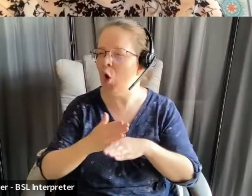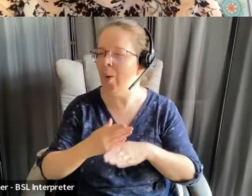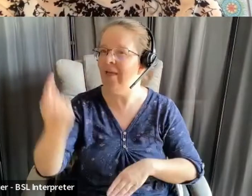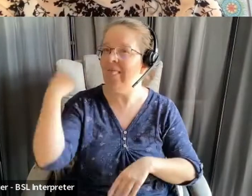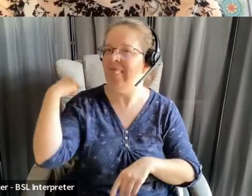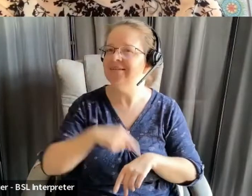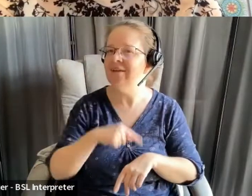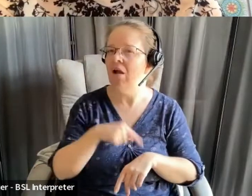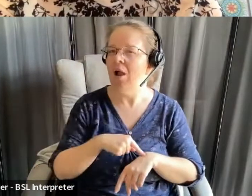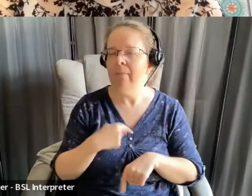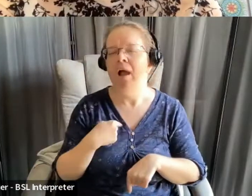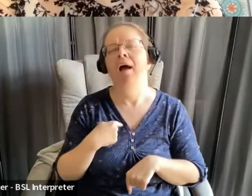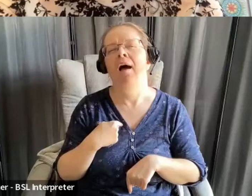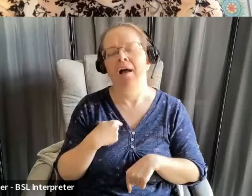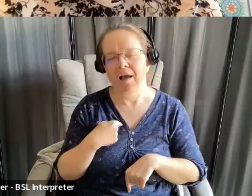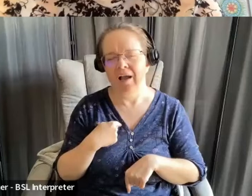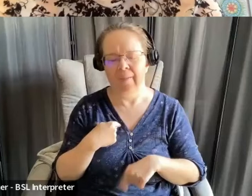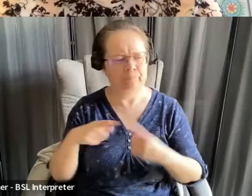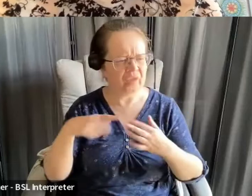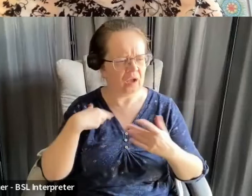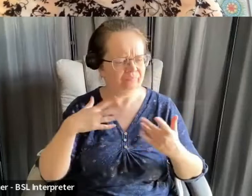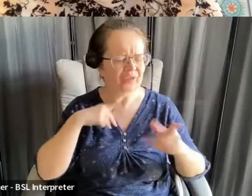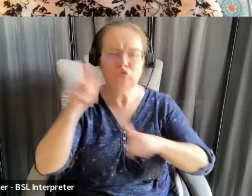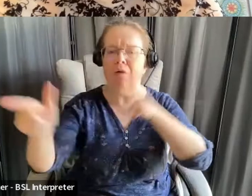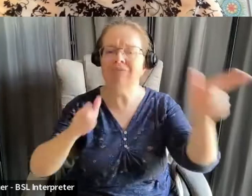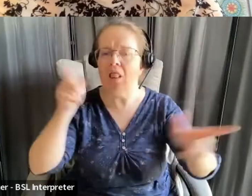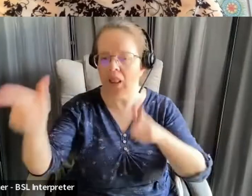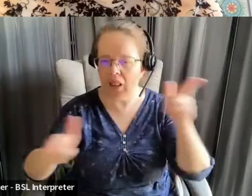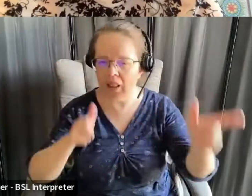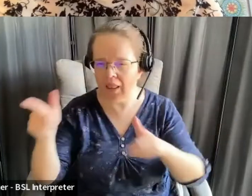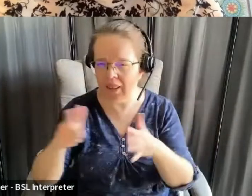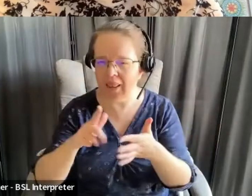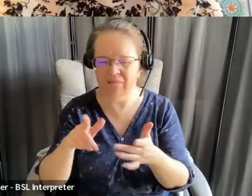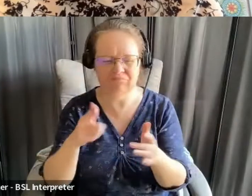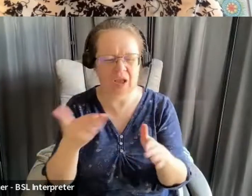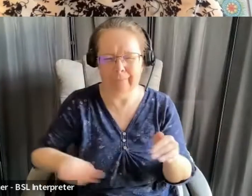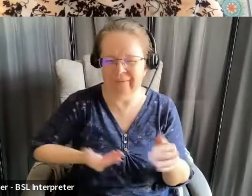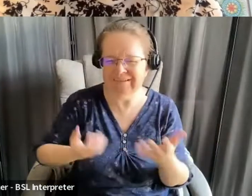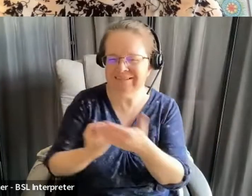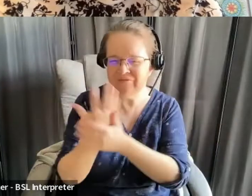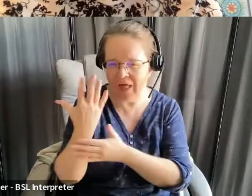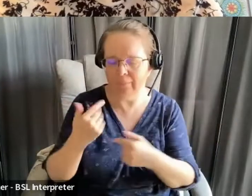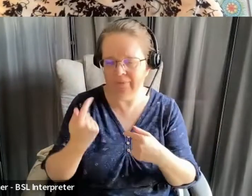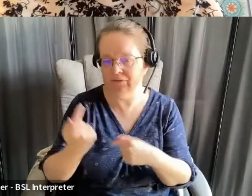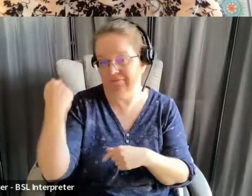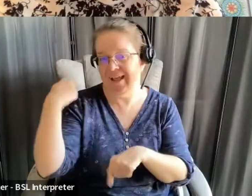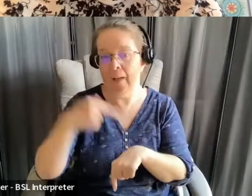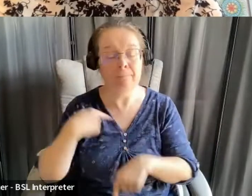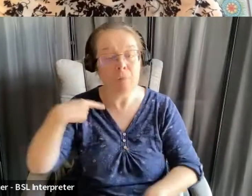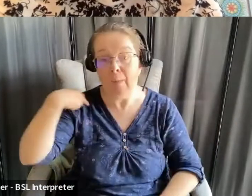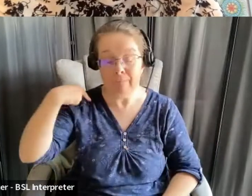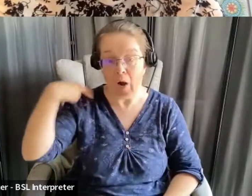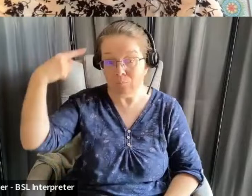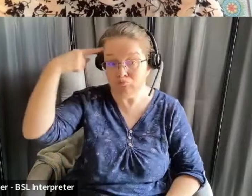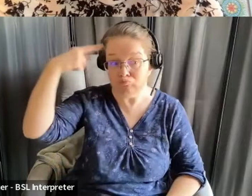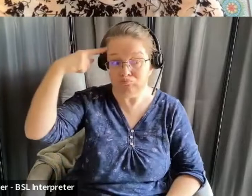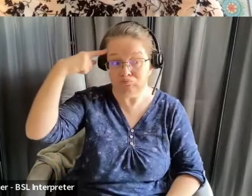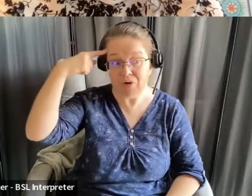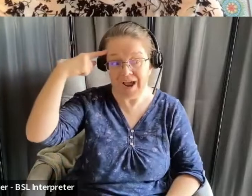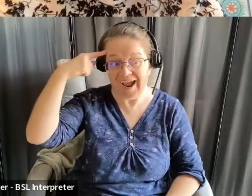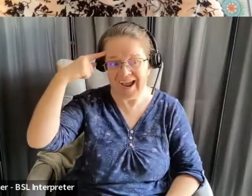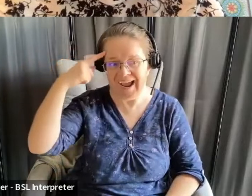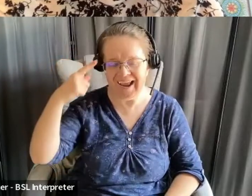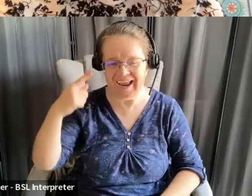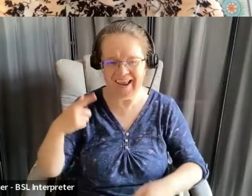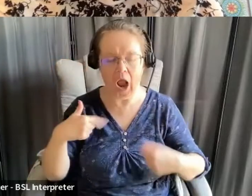was in the travel industry doing business development, but my brain, I kind of knew how